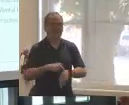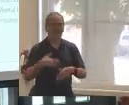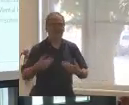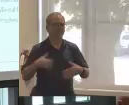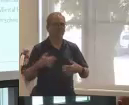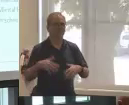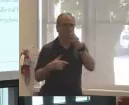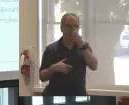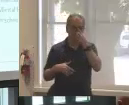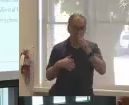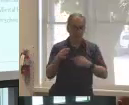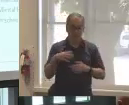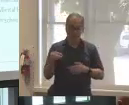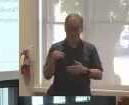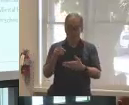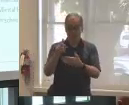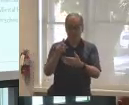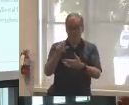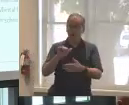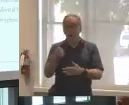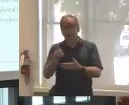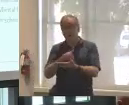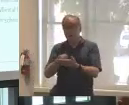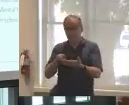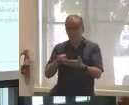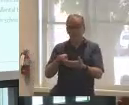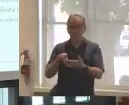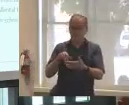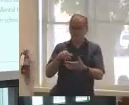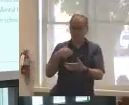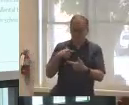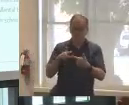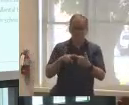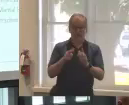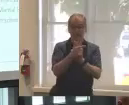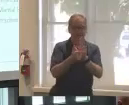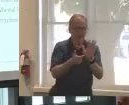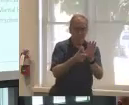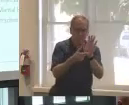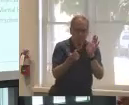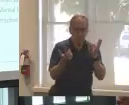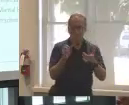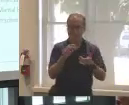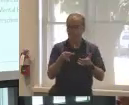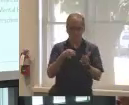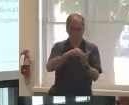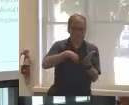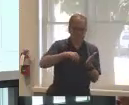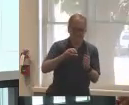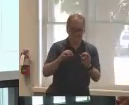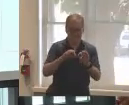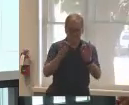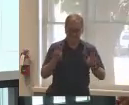discrimination and also legal and documentation issues while navigating themselves in the workplace.